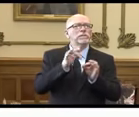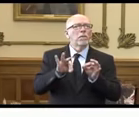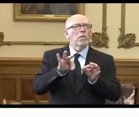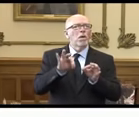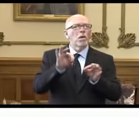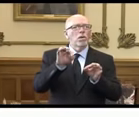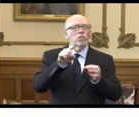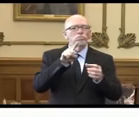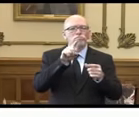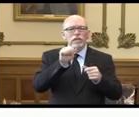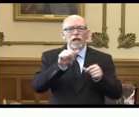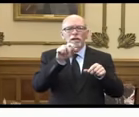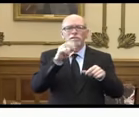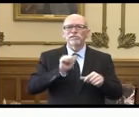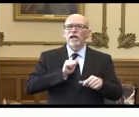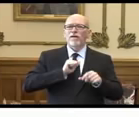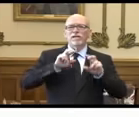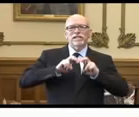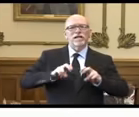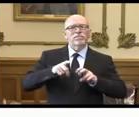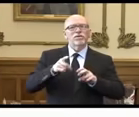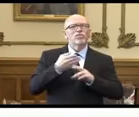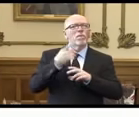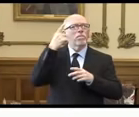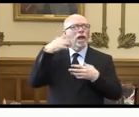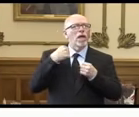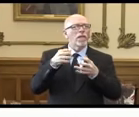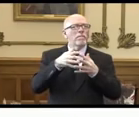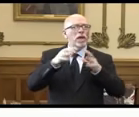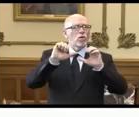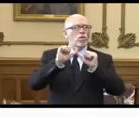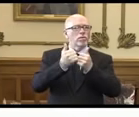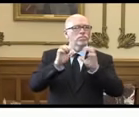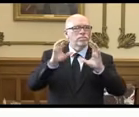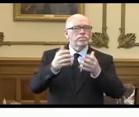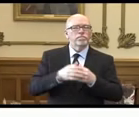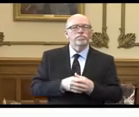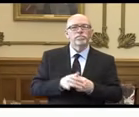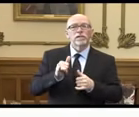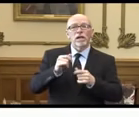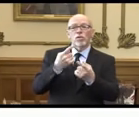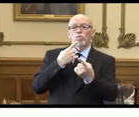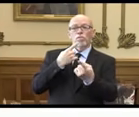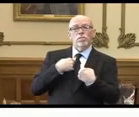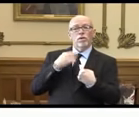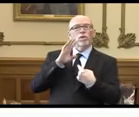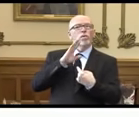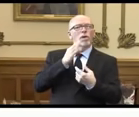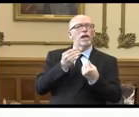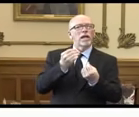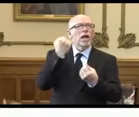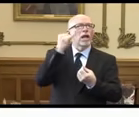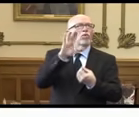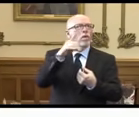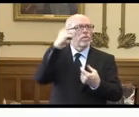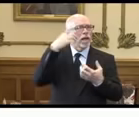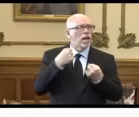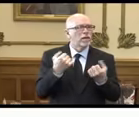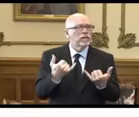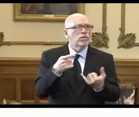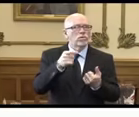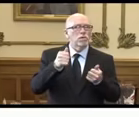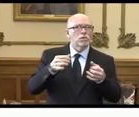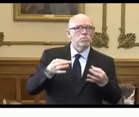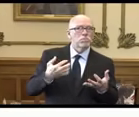self-assessments offered by Mental Health America. The immediate results provide a quick snapshot of your mental health and will help Hoosiers determine if they